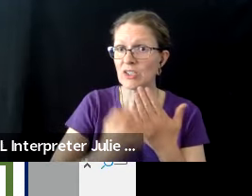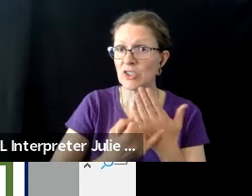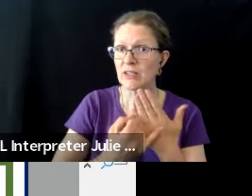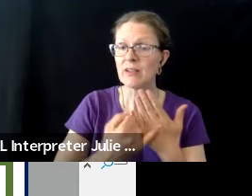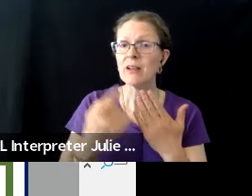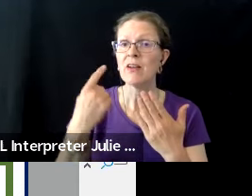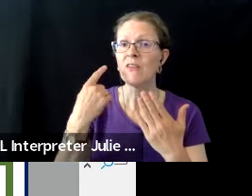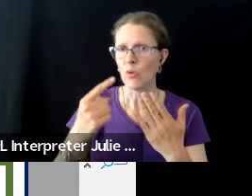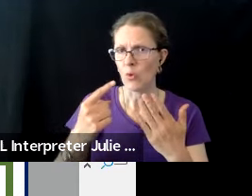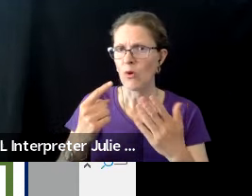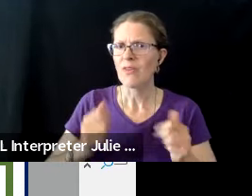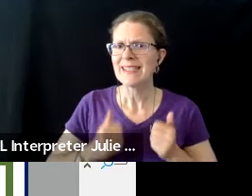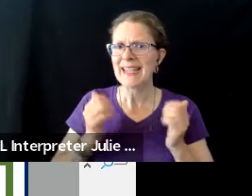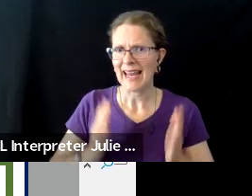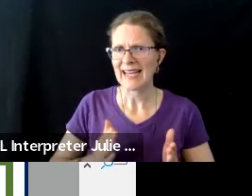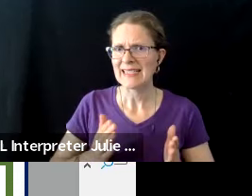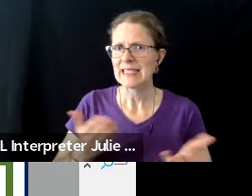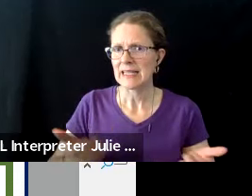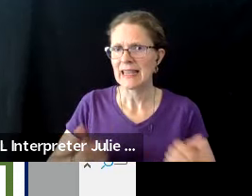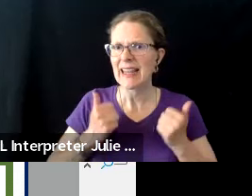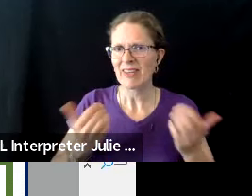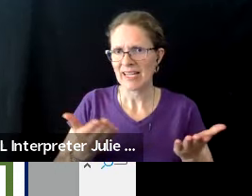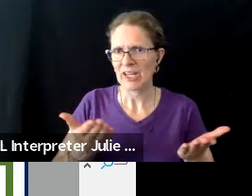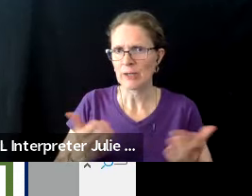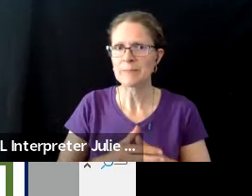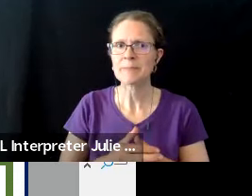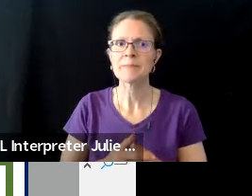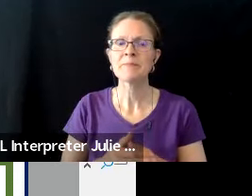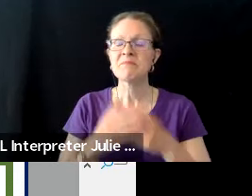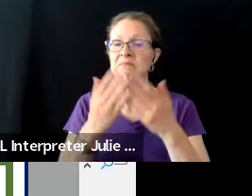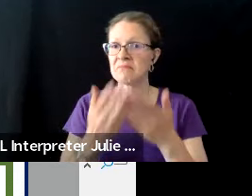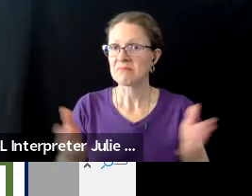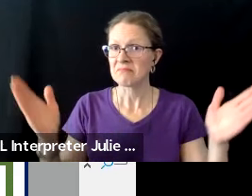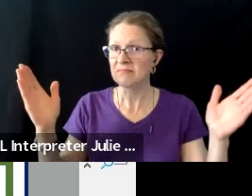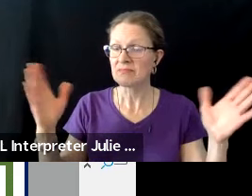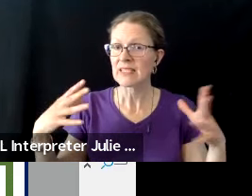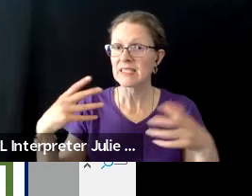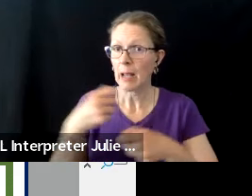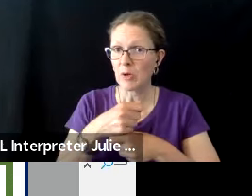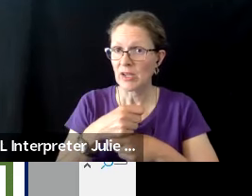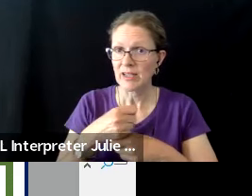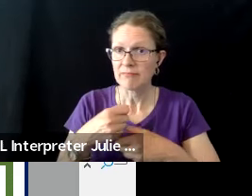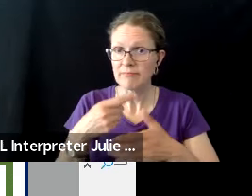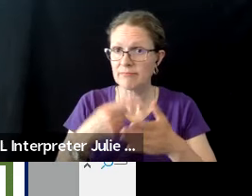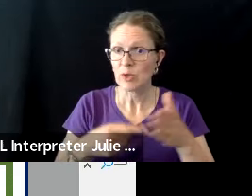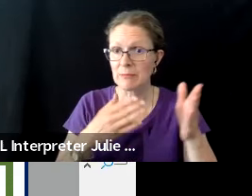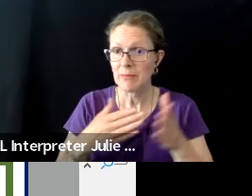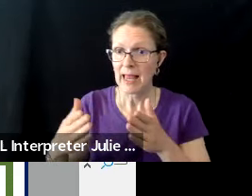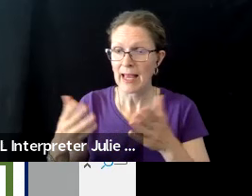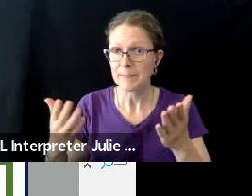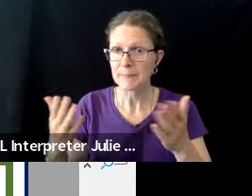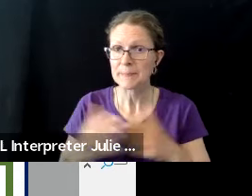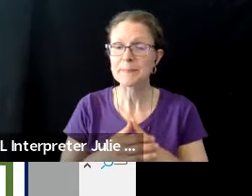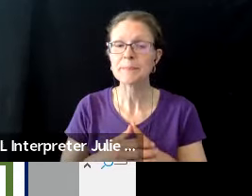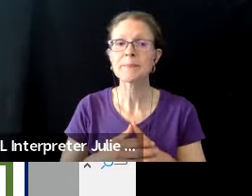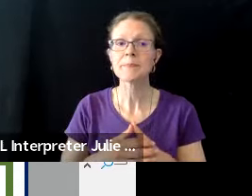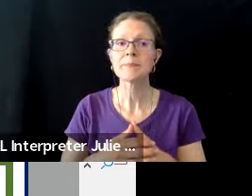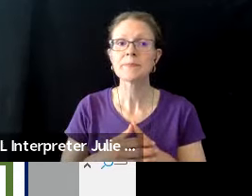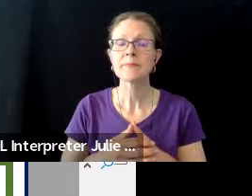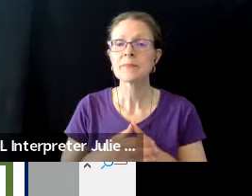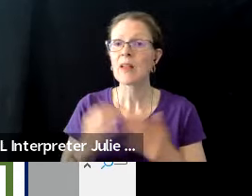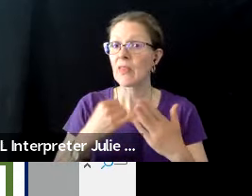tenants that will be living here. So an overall summary of what's planned by the project. The project,